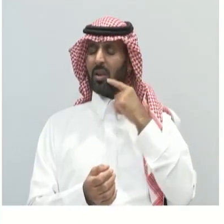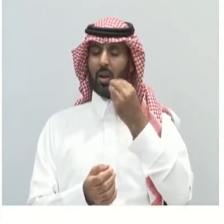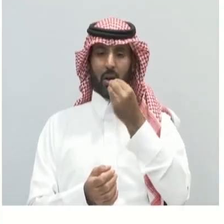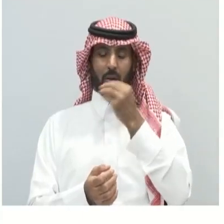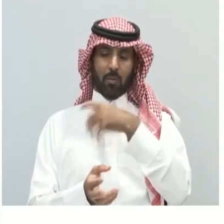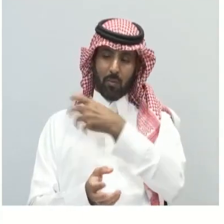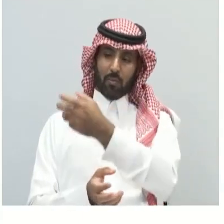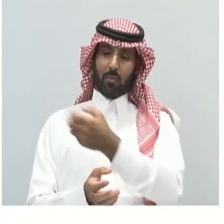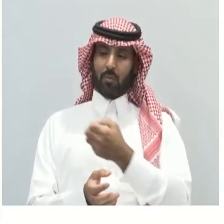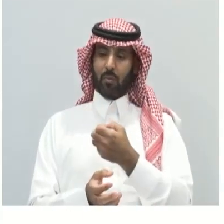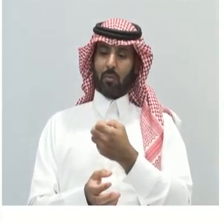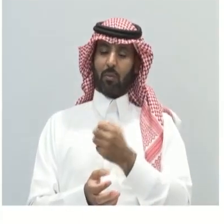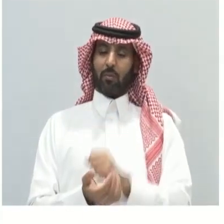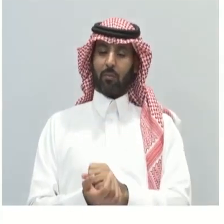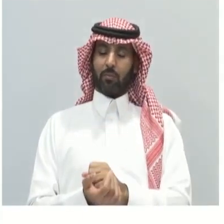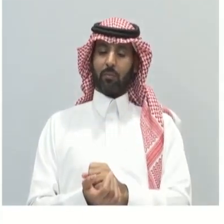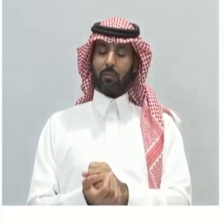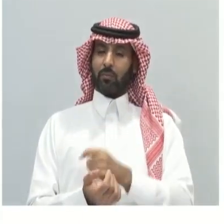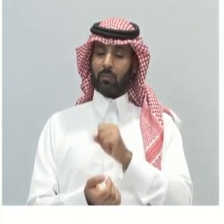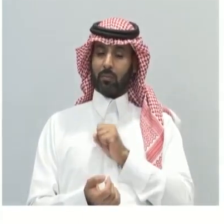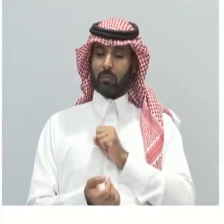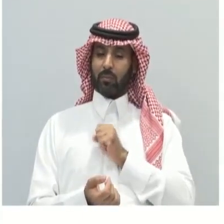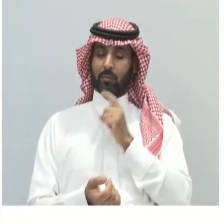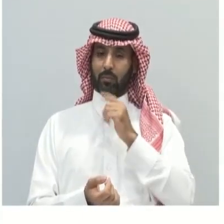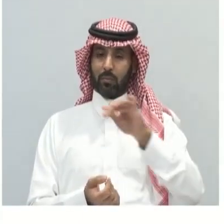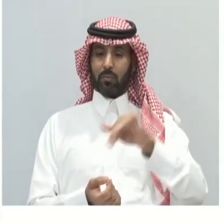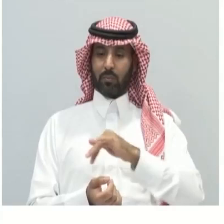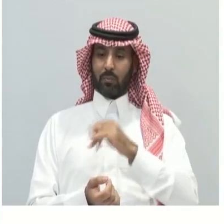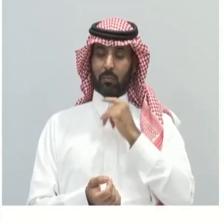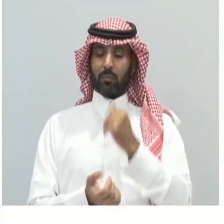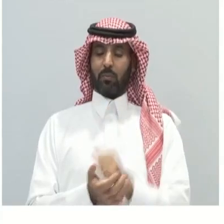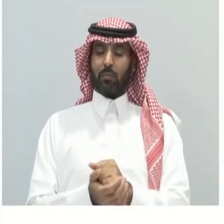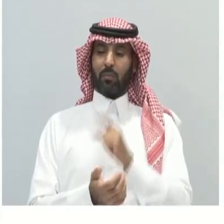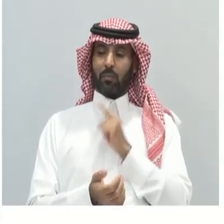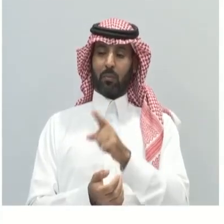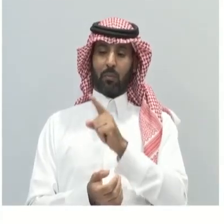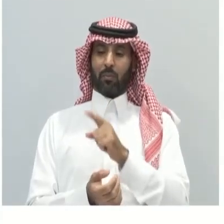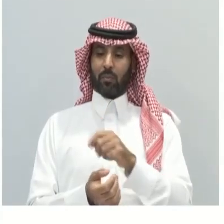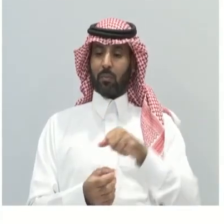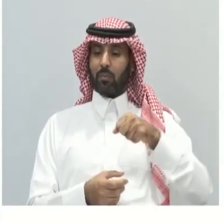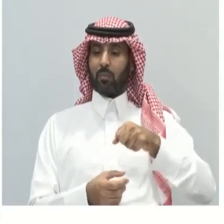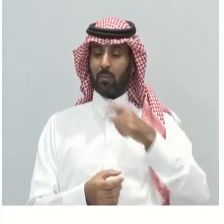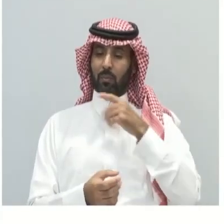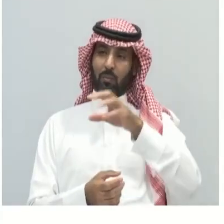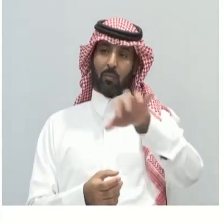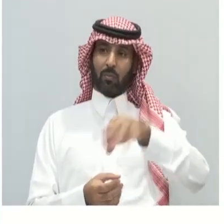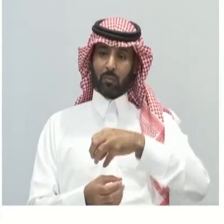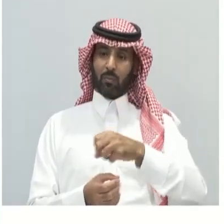food. Yes, for us on the way back, and I'll ask them to deliver the